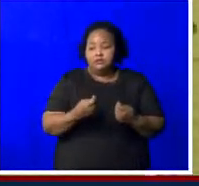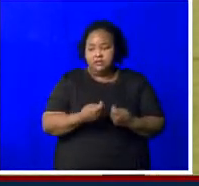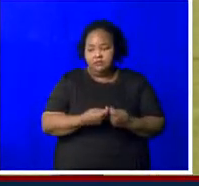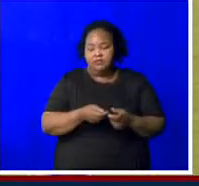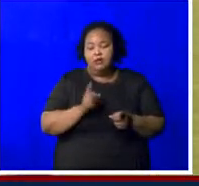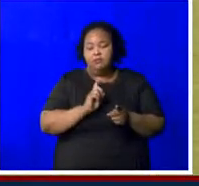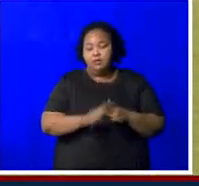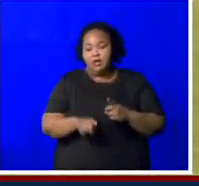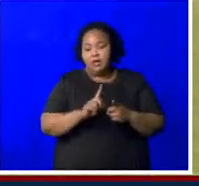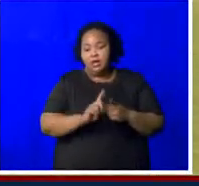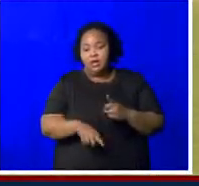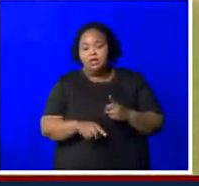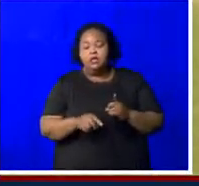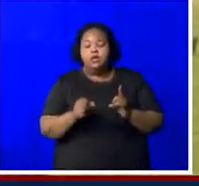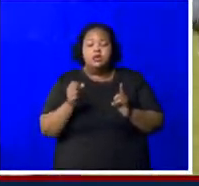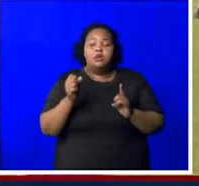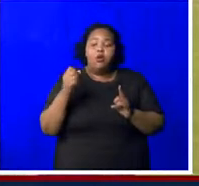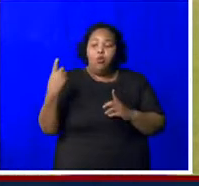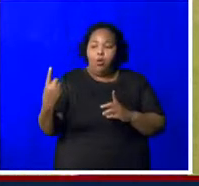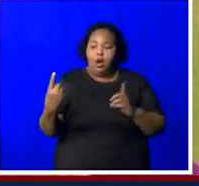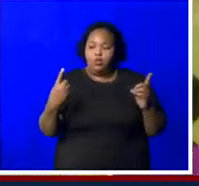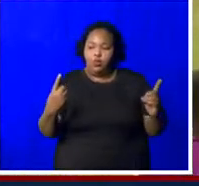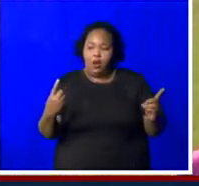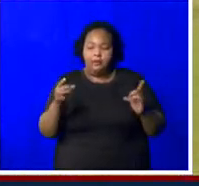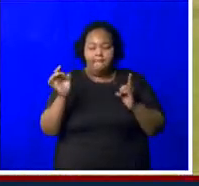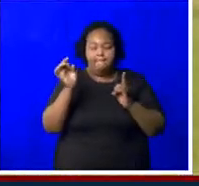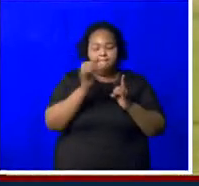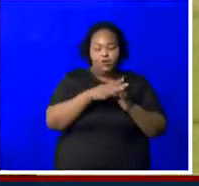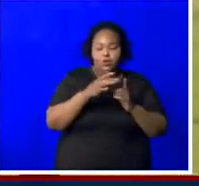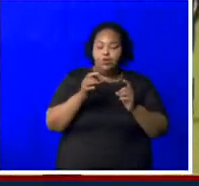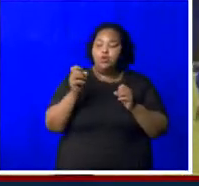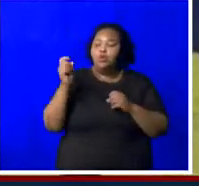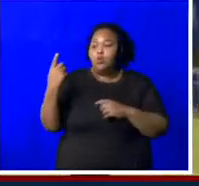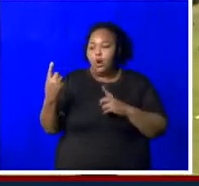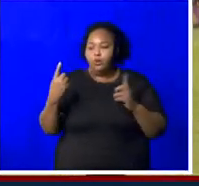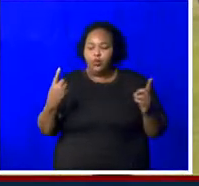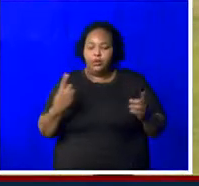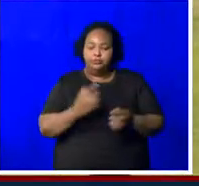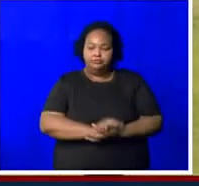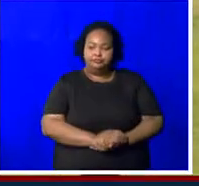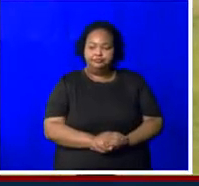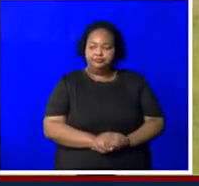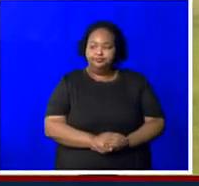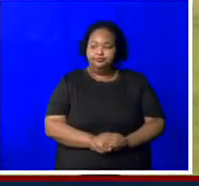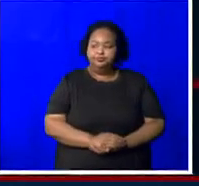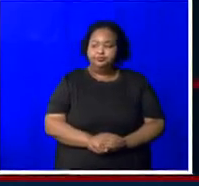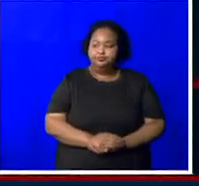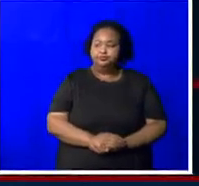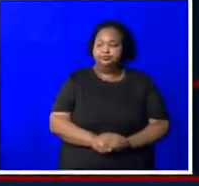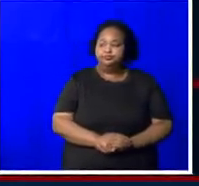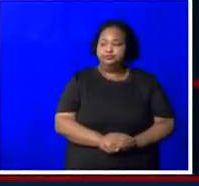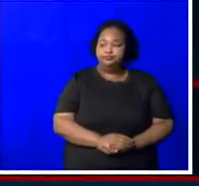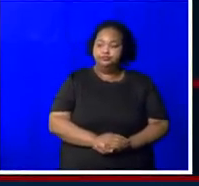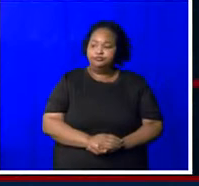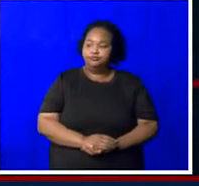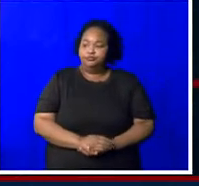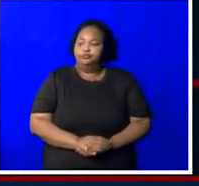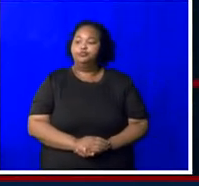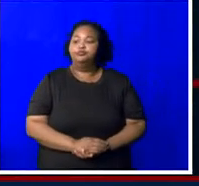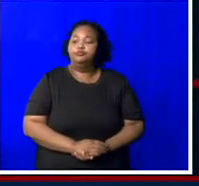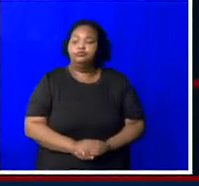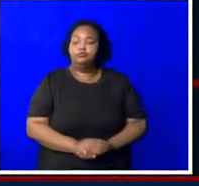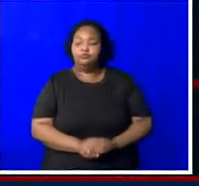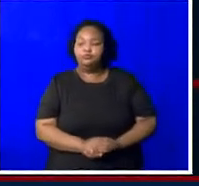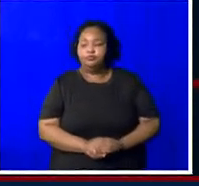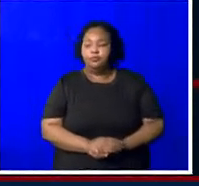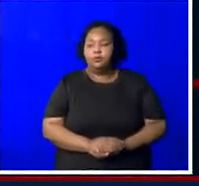kulinye. Libikele umsakato eSwatini TV temidlalo ngilinda Dlamini ana Fabrice Msonera embabane. Kangeme